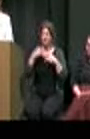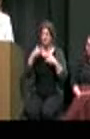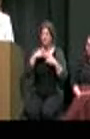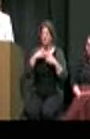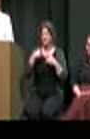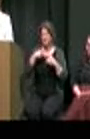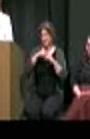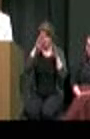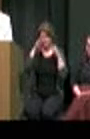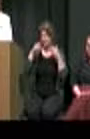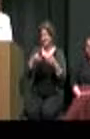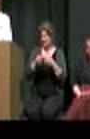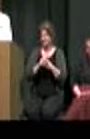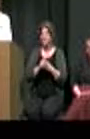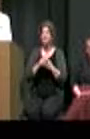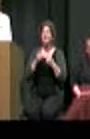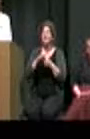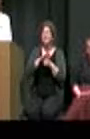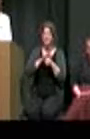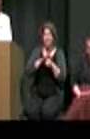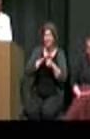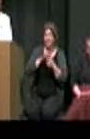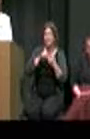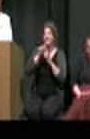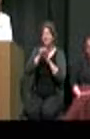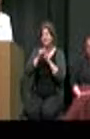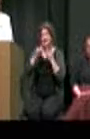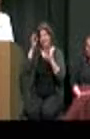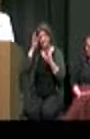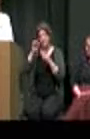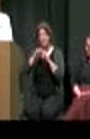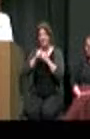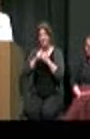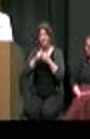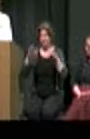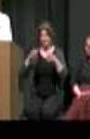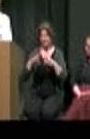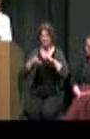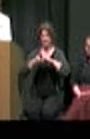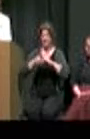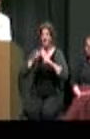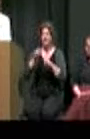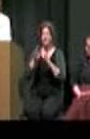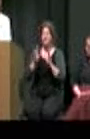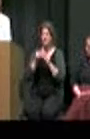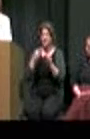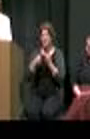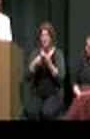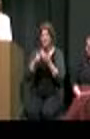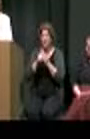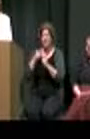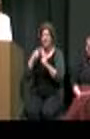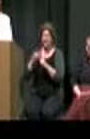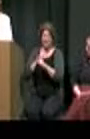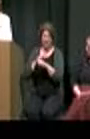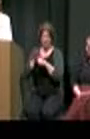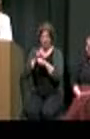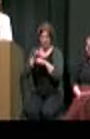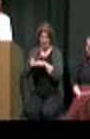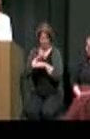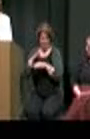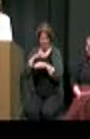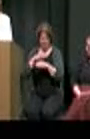be addressed. And so local, state, federal agencies came together, as well as the local advisory committee,